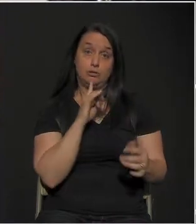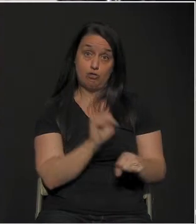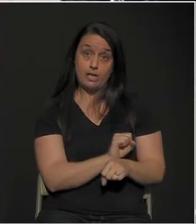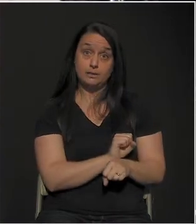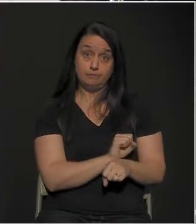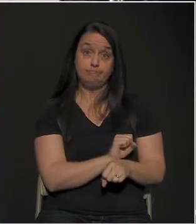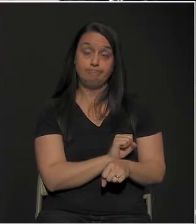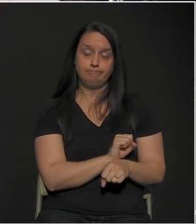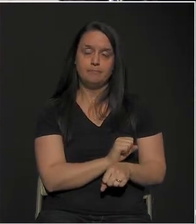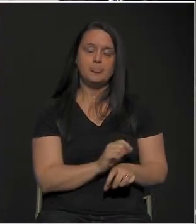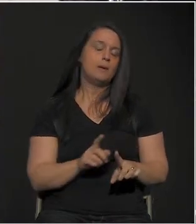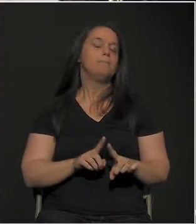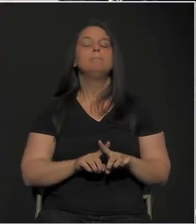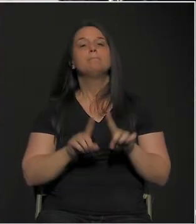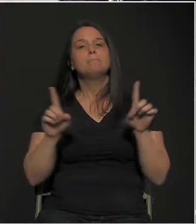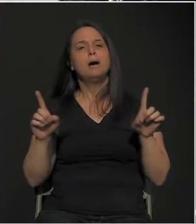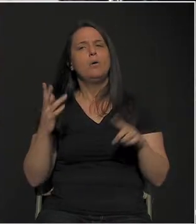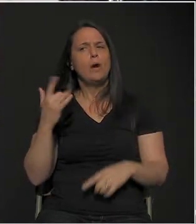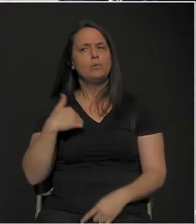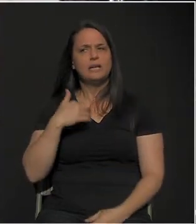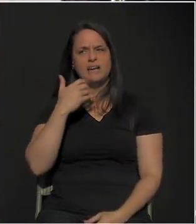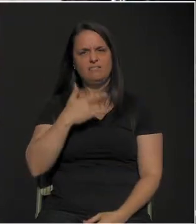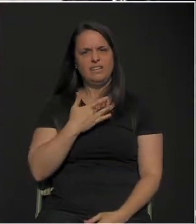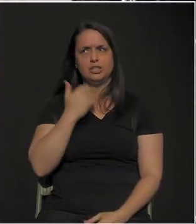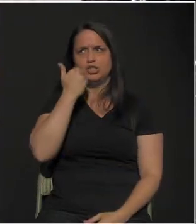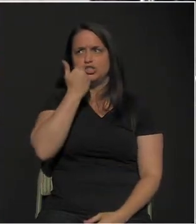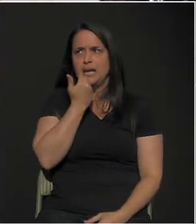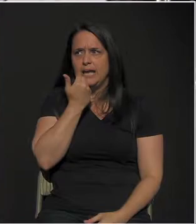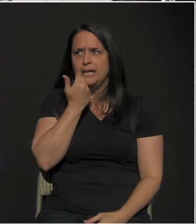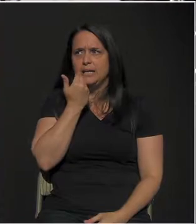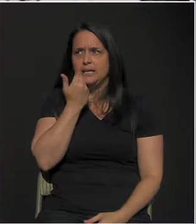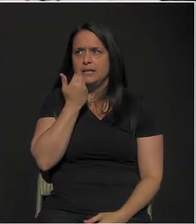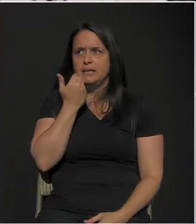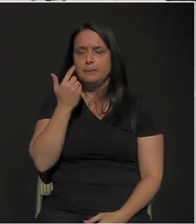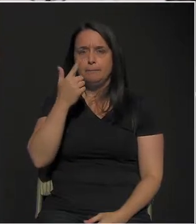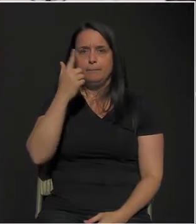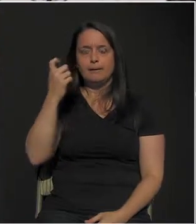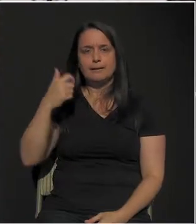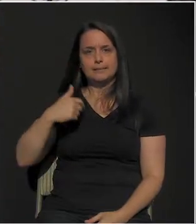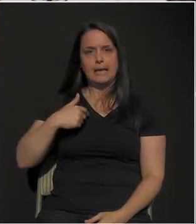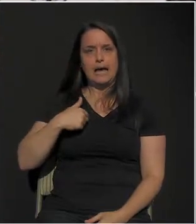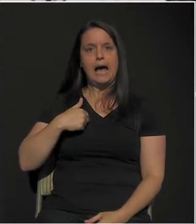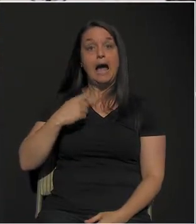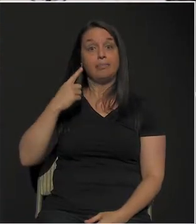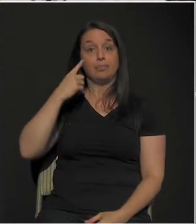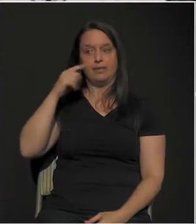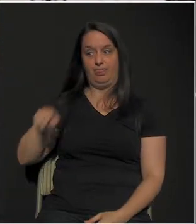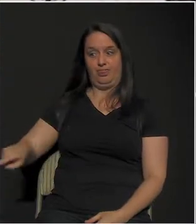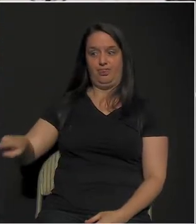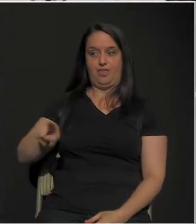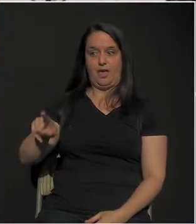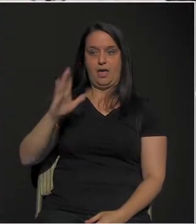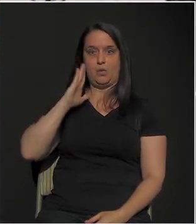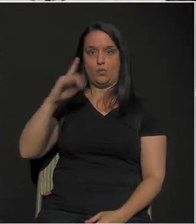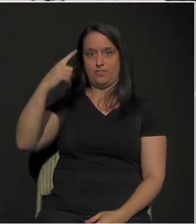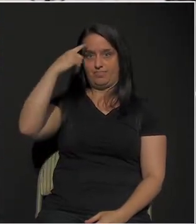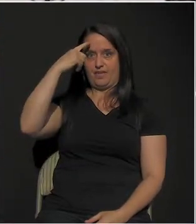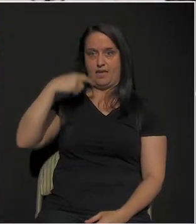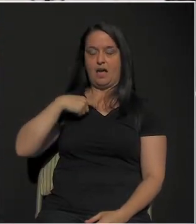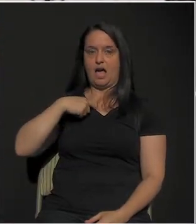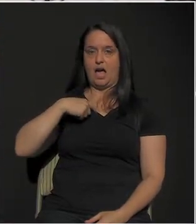right. But why would I feel ashamed? Because I think they're going to think I'm